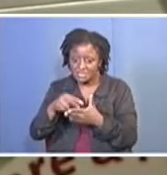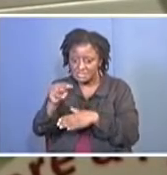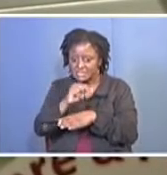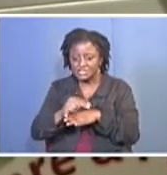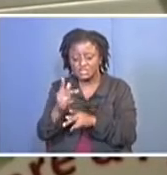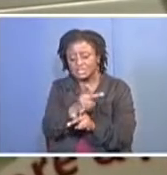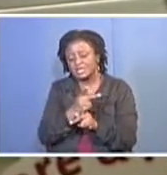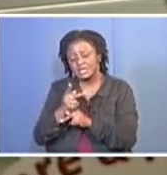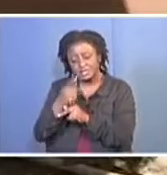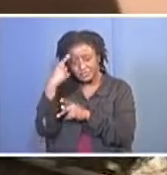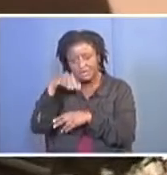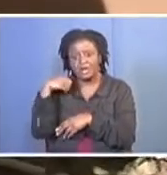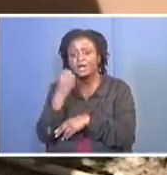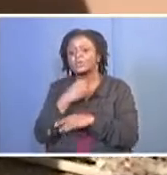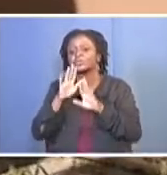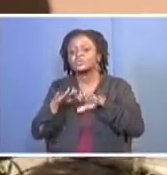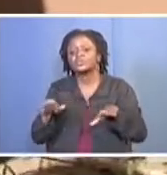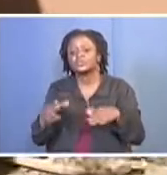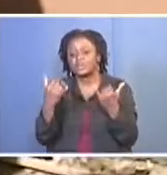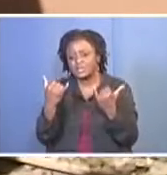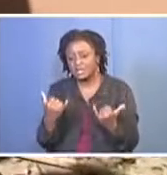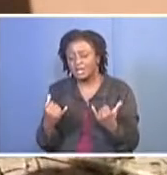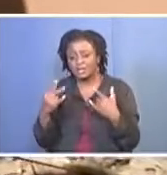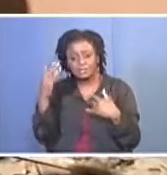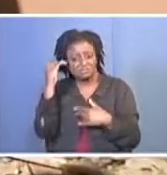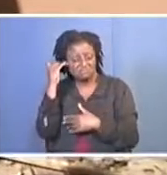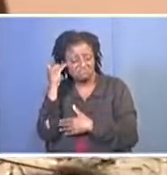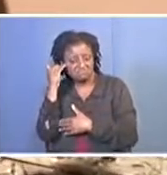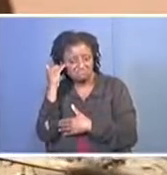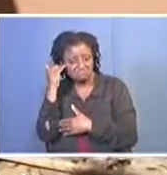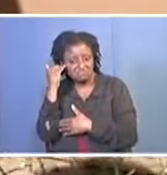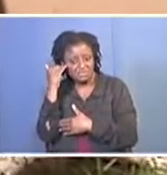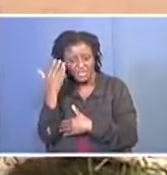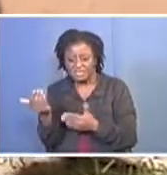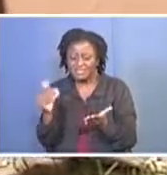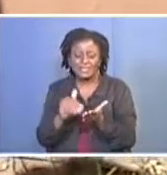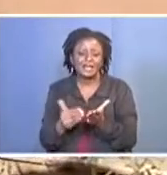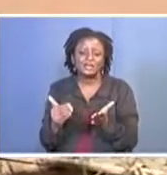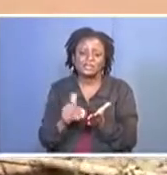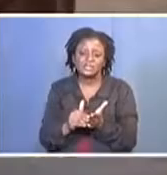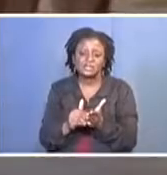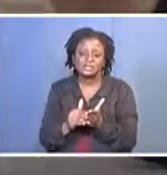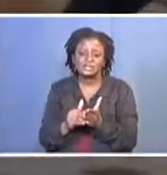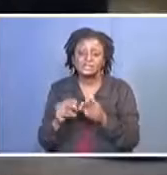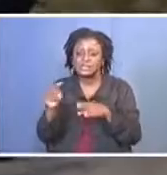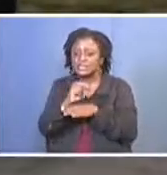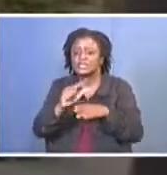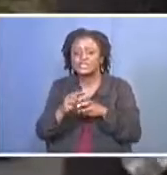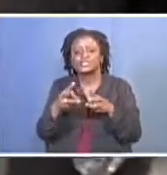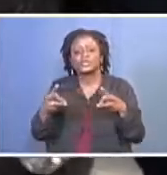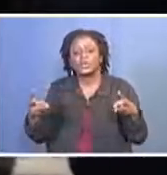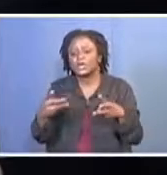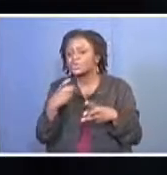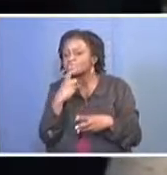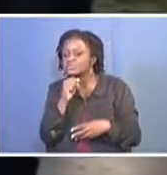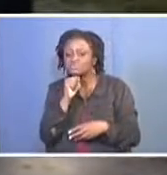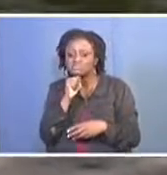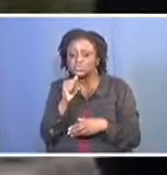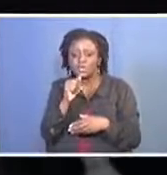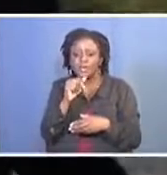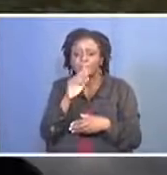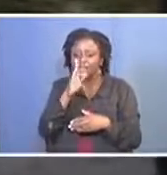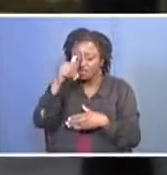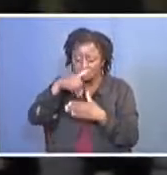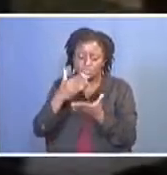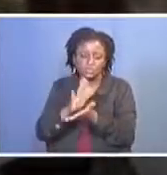our children. Right now, we know that there are thousands nationwide who have not been in school for